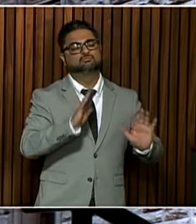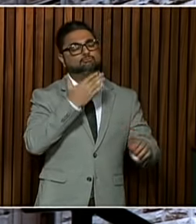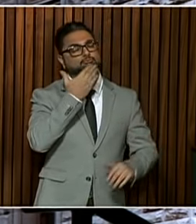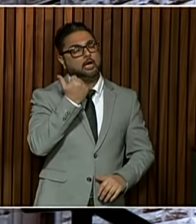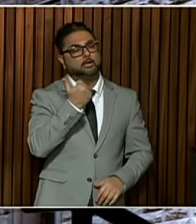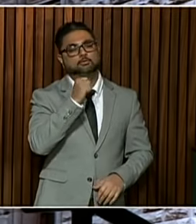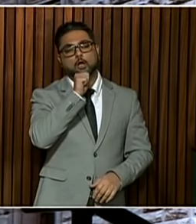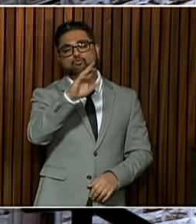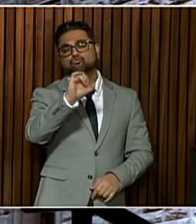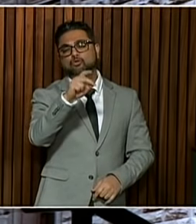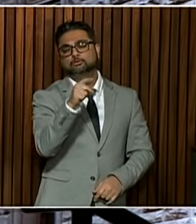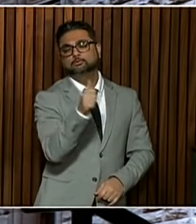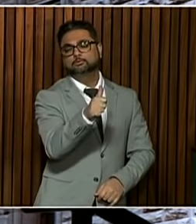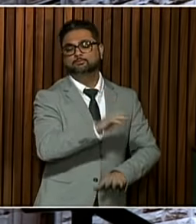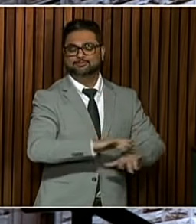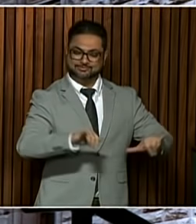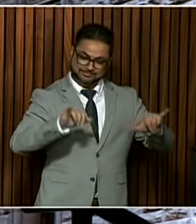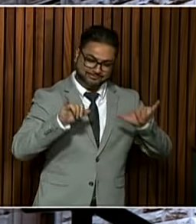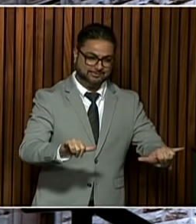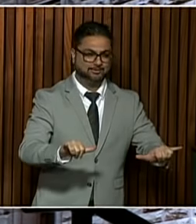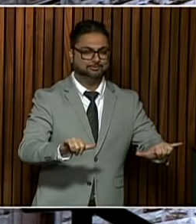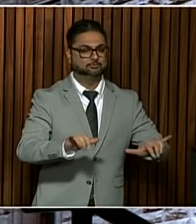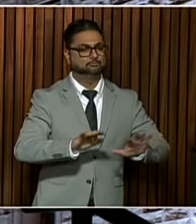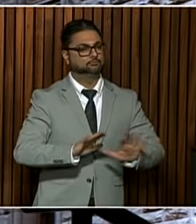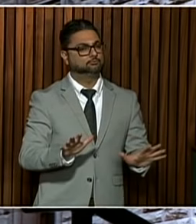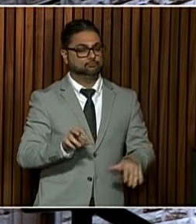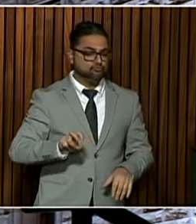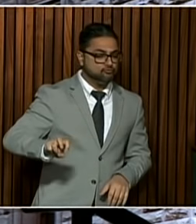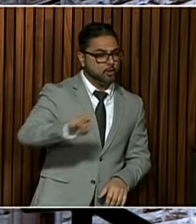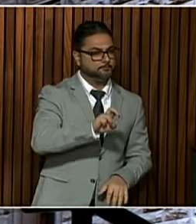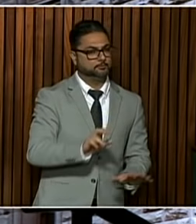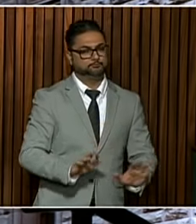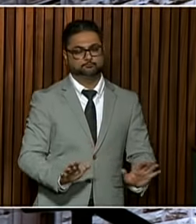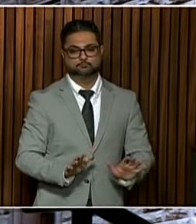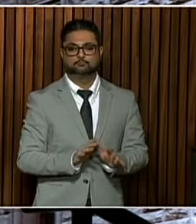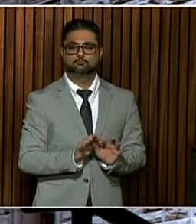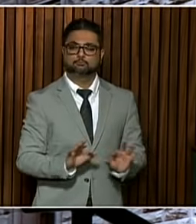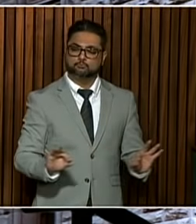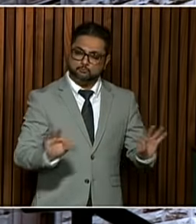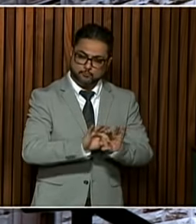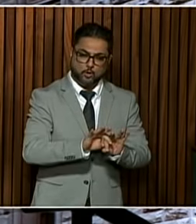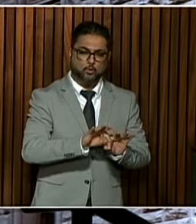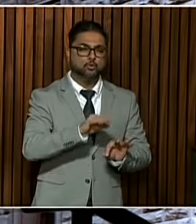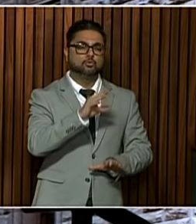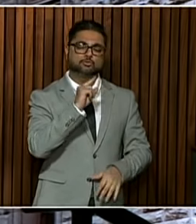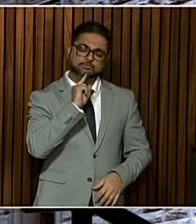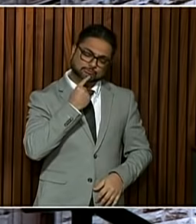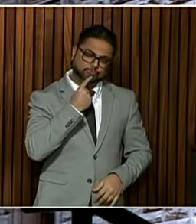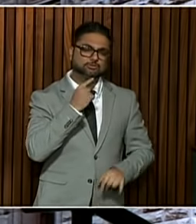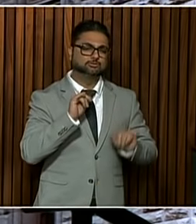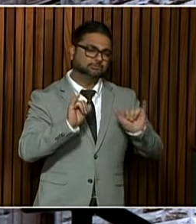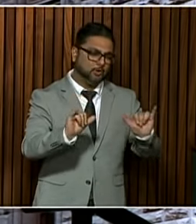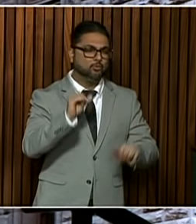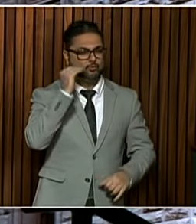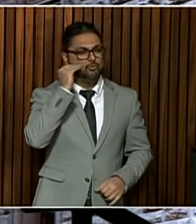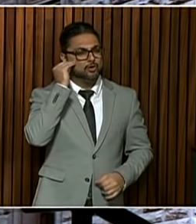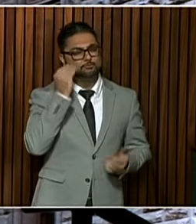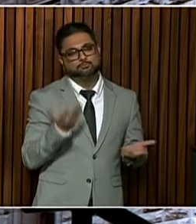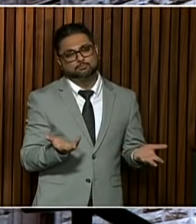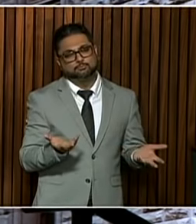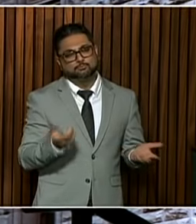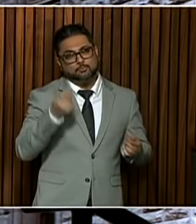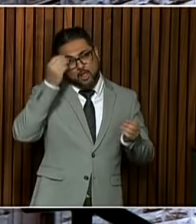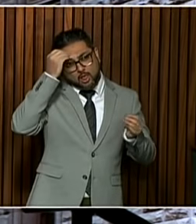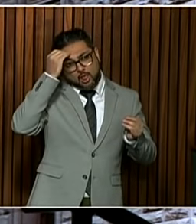consequences. So we ask you to take that seriously. As far as how that might affect all the different types of travel and how I might